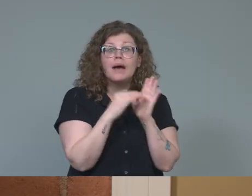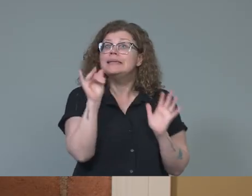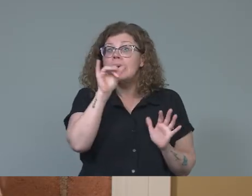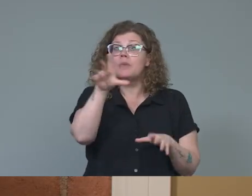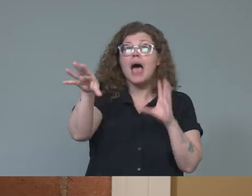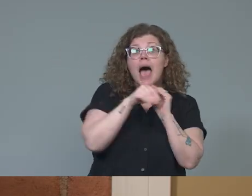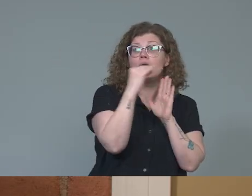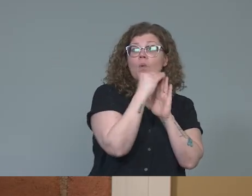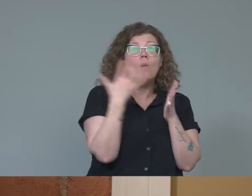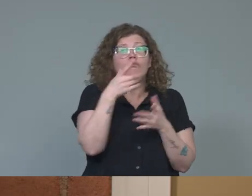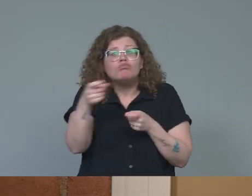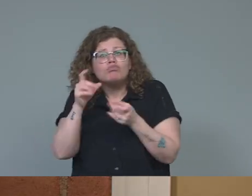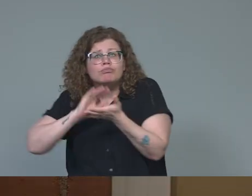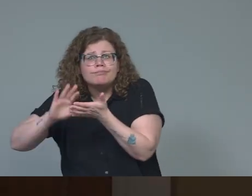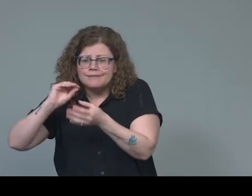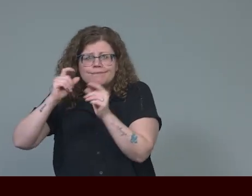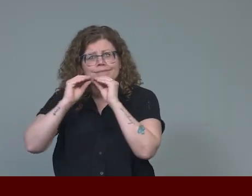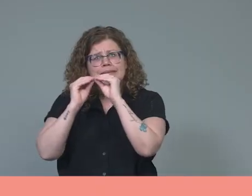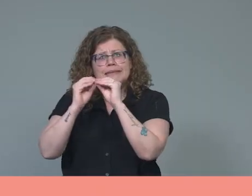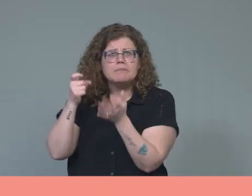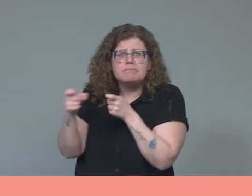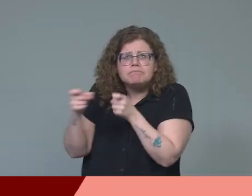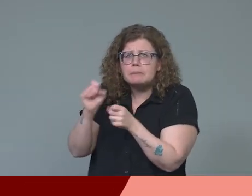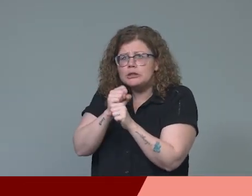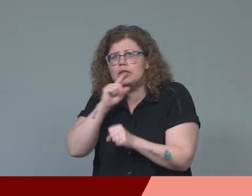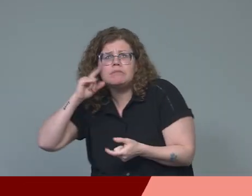documentation addresses both needs along the way.